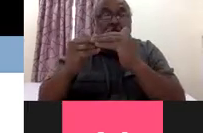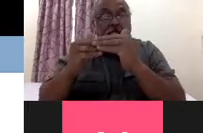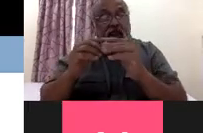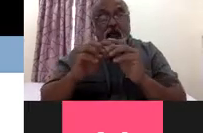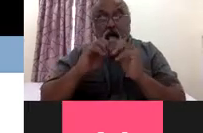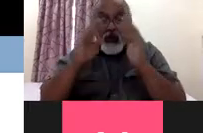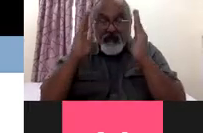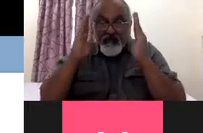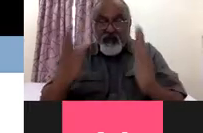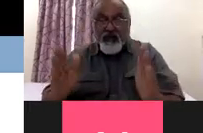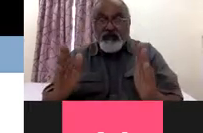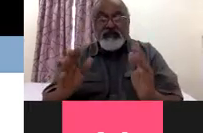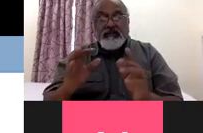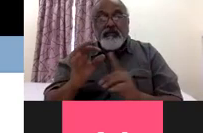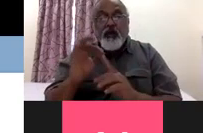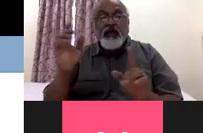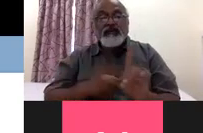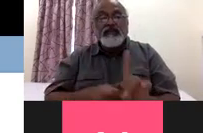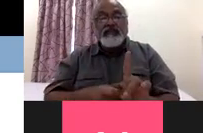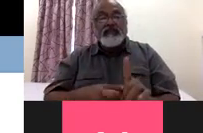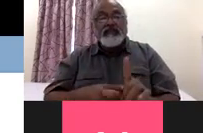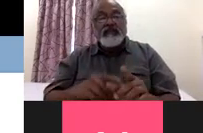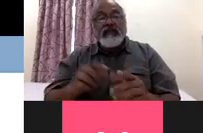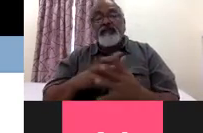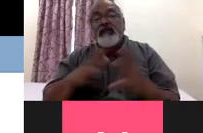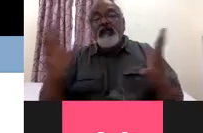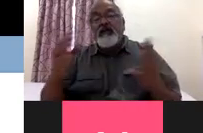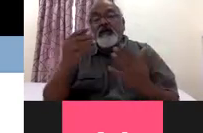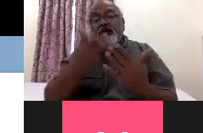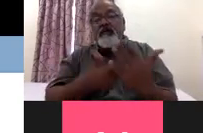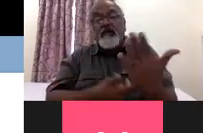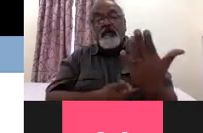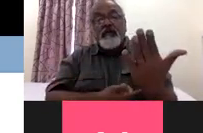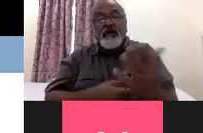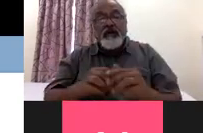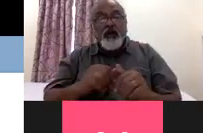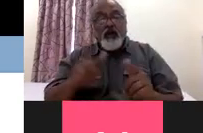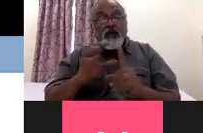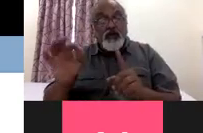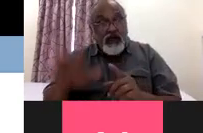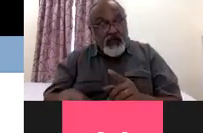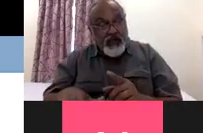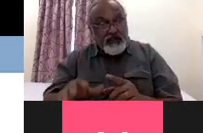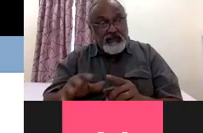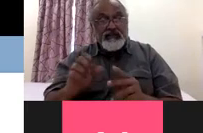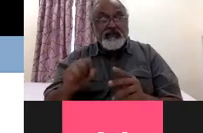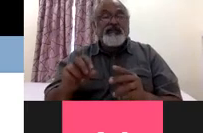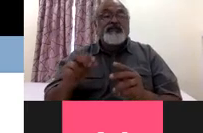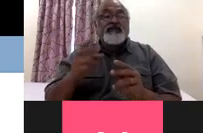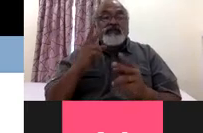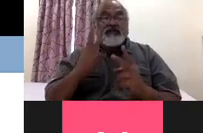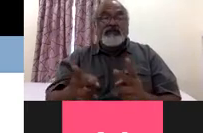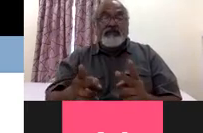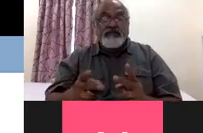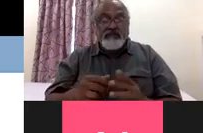yani ki policy ban gaya, apne bada bada statements likh diya hai, but all your supporting policies needs to be revamped. You know,